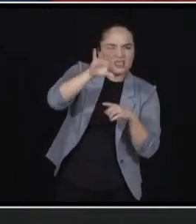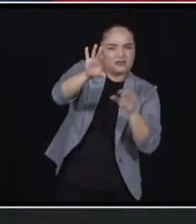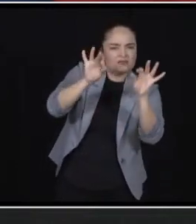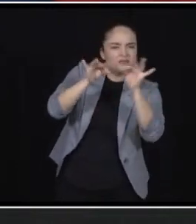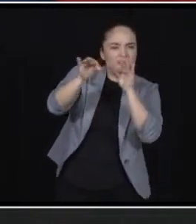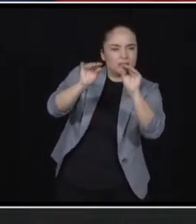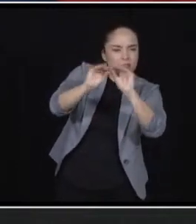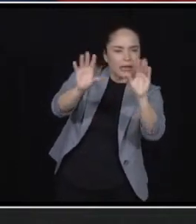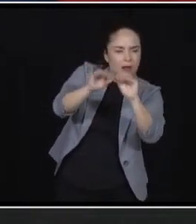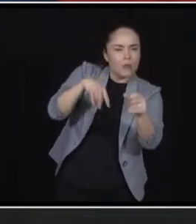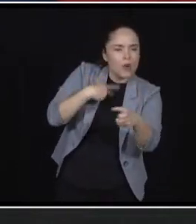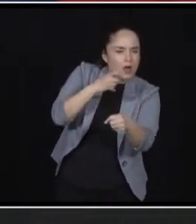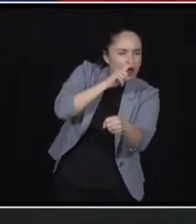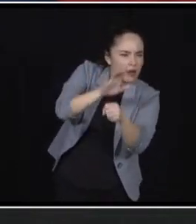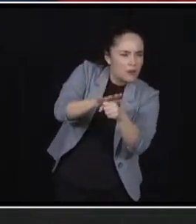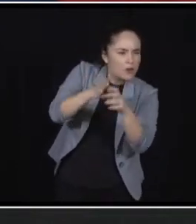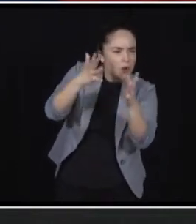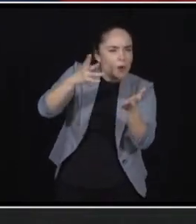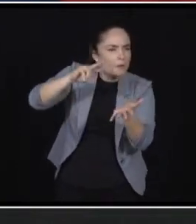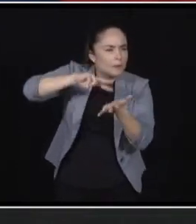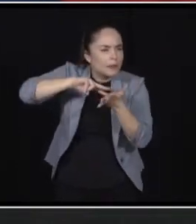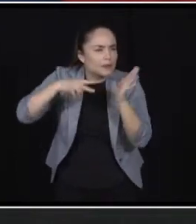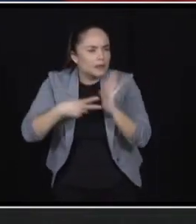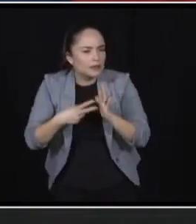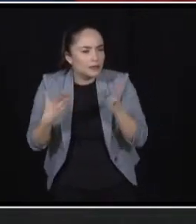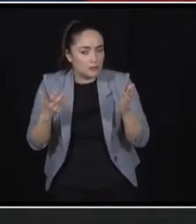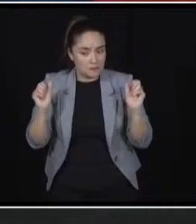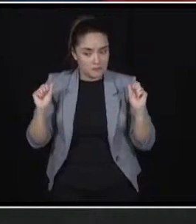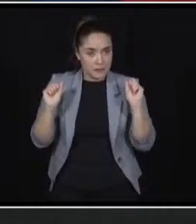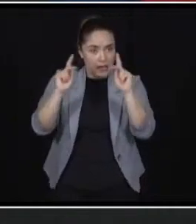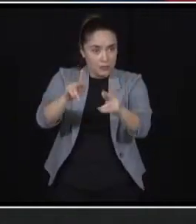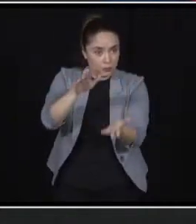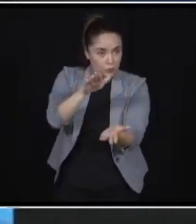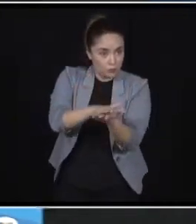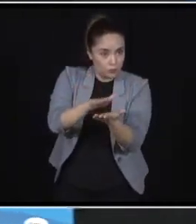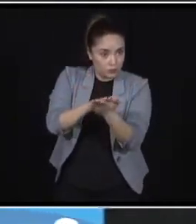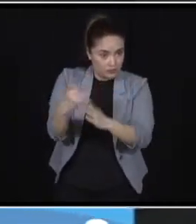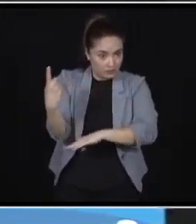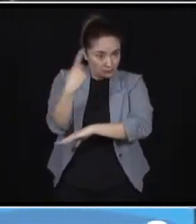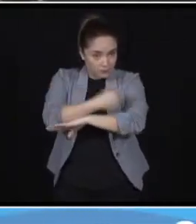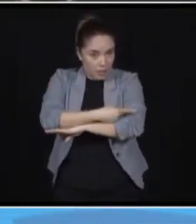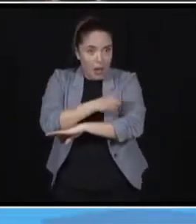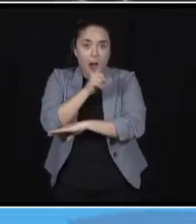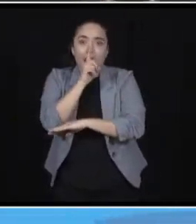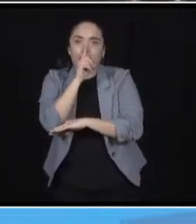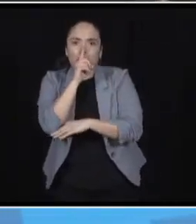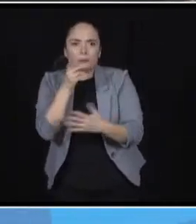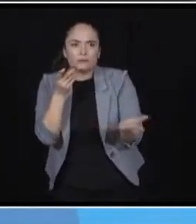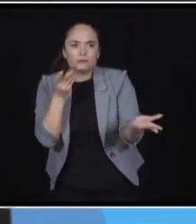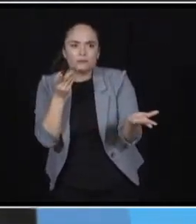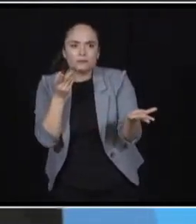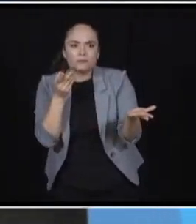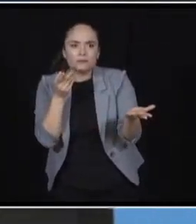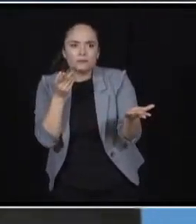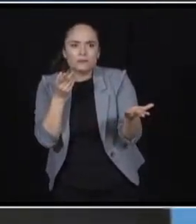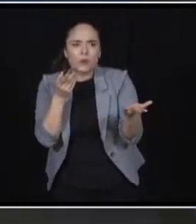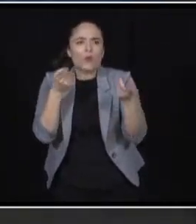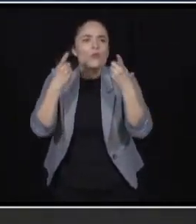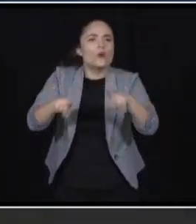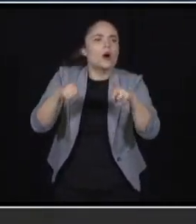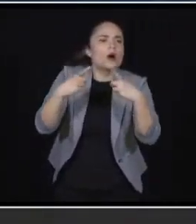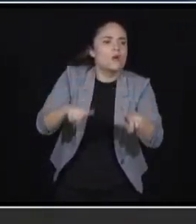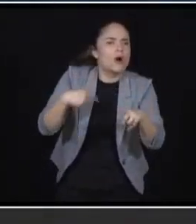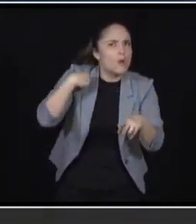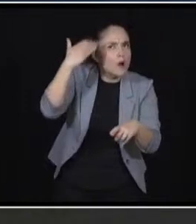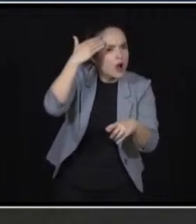no return date now on children coming back to class, and do you have any sense of when you'll know and be communicating